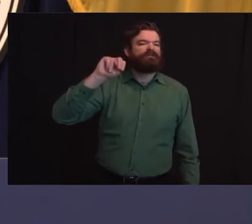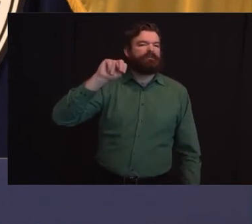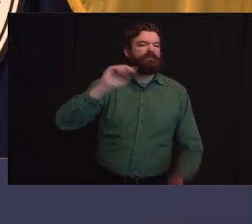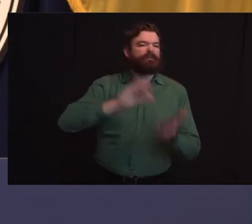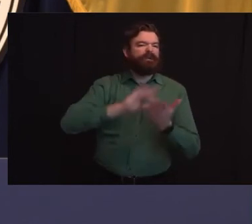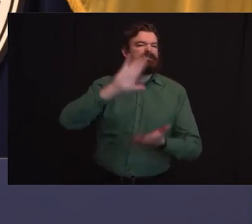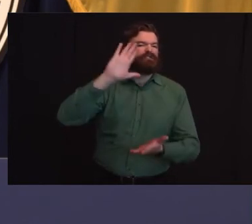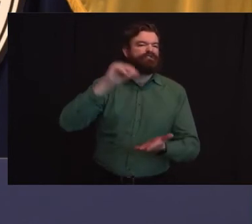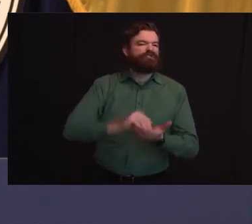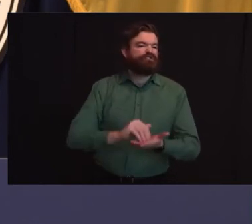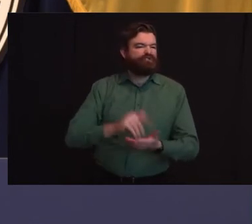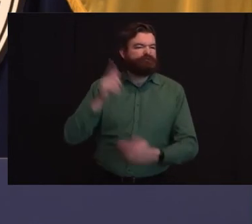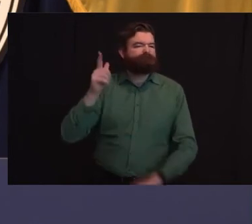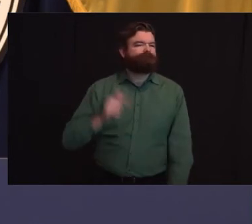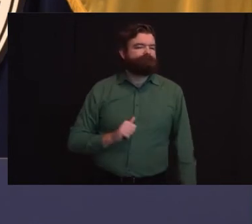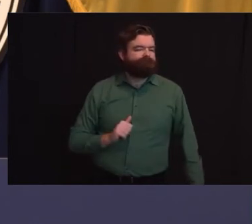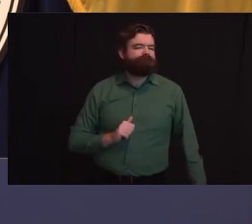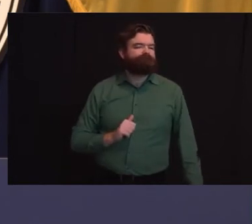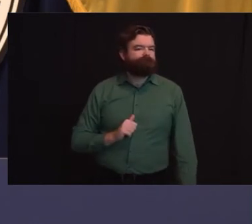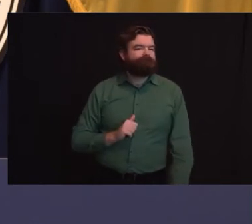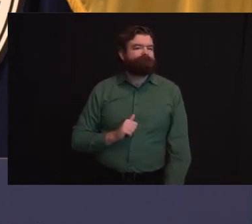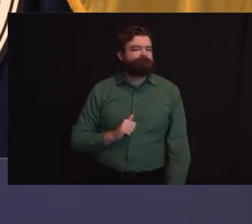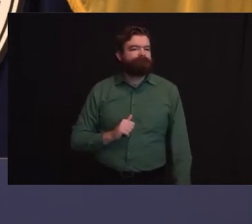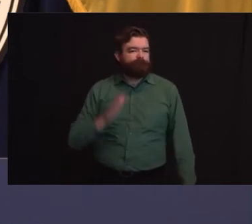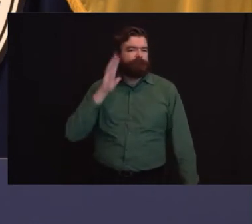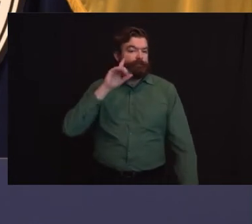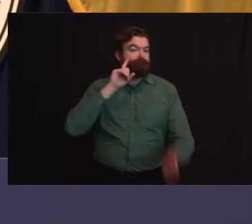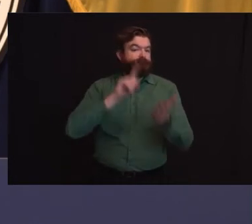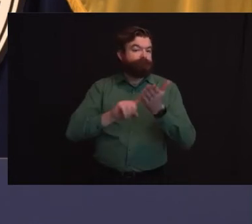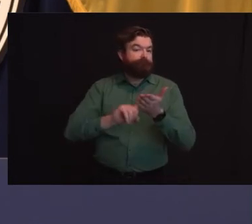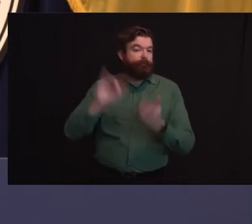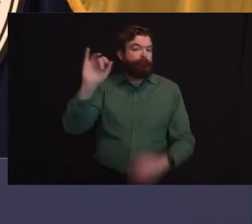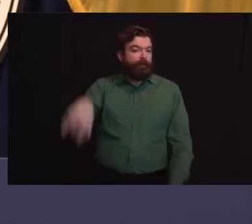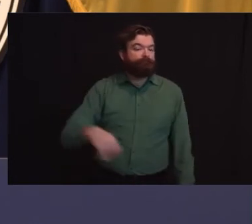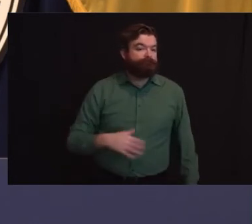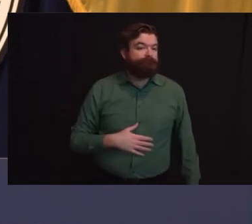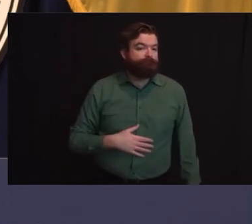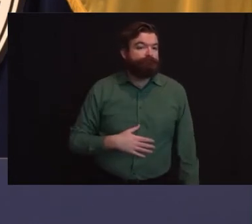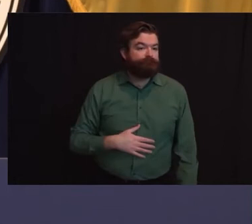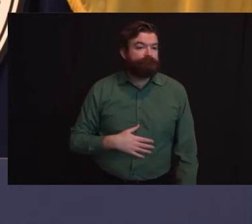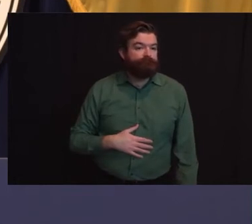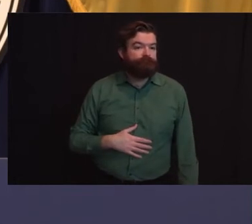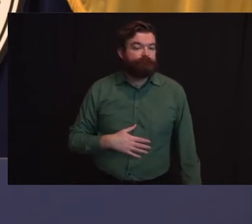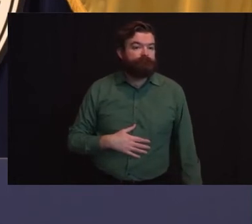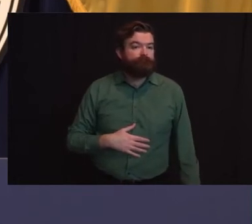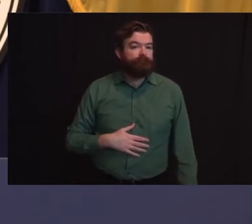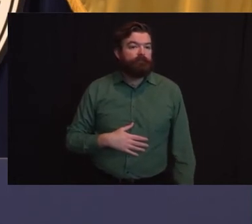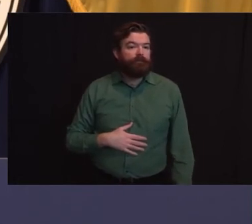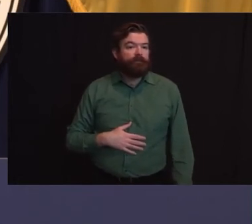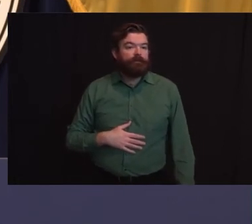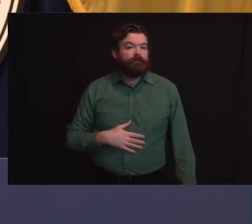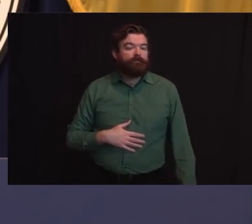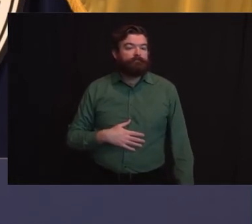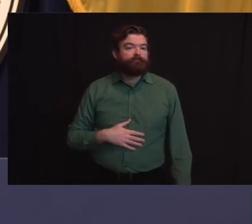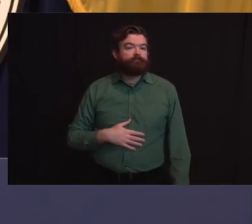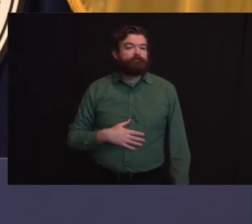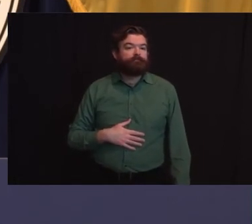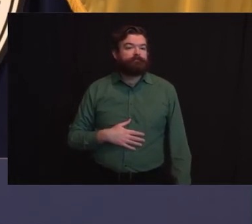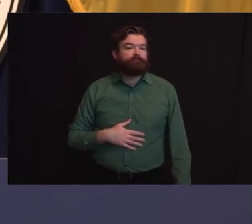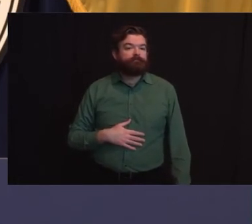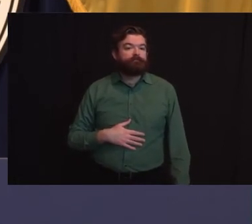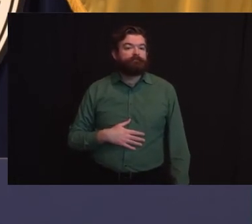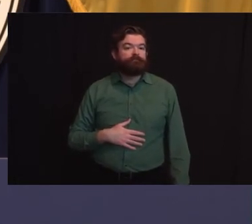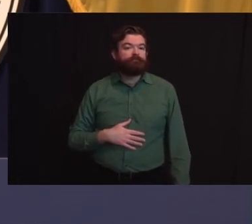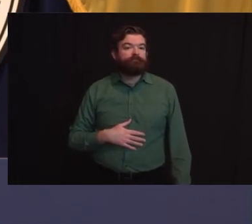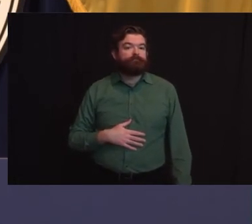Health to go through the specifics, is that will impact their future dosage if that turns out to be true. And again, it's one